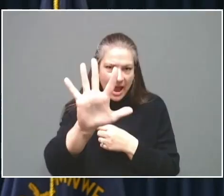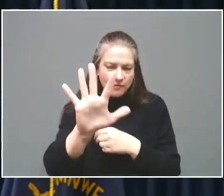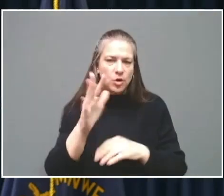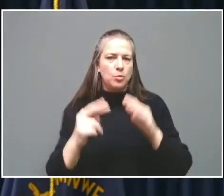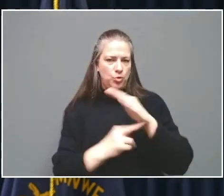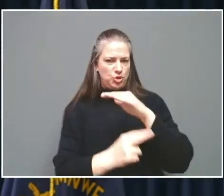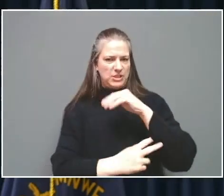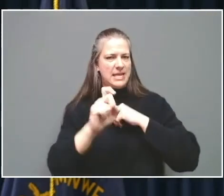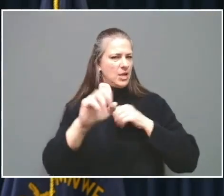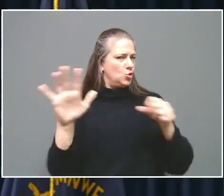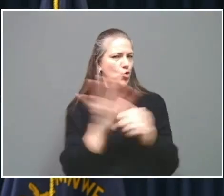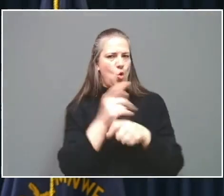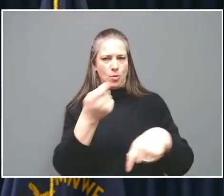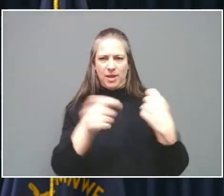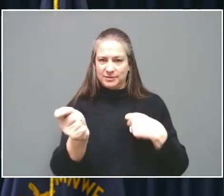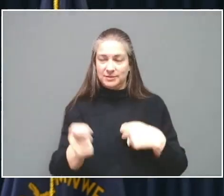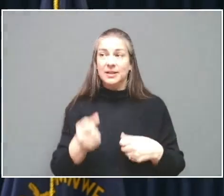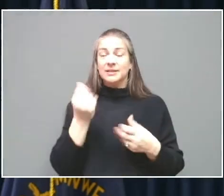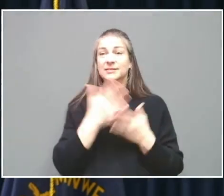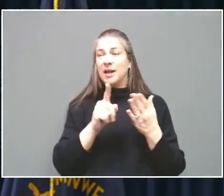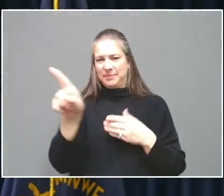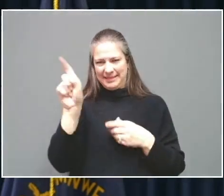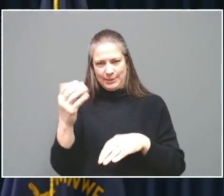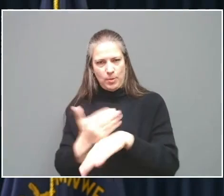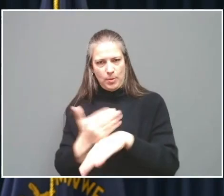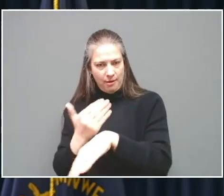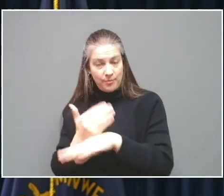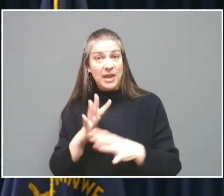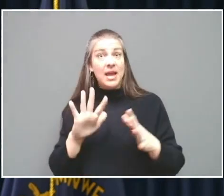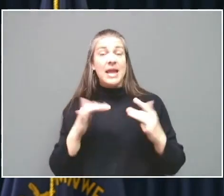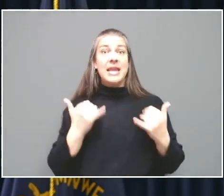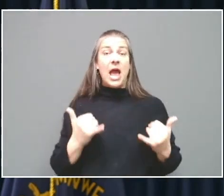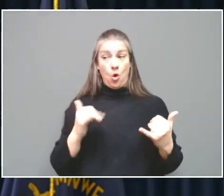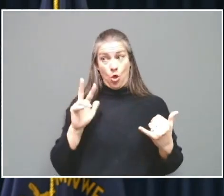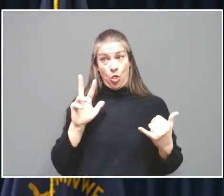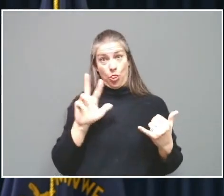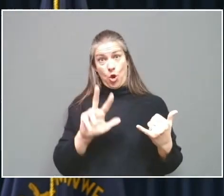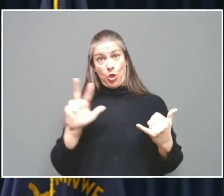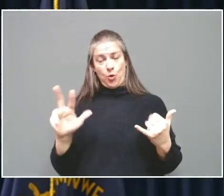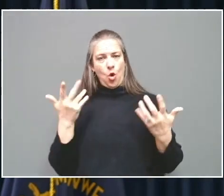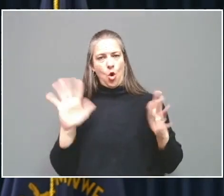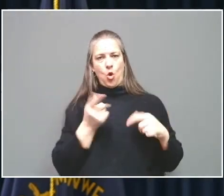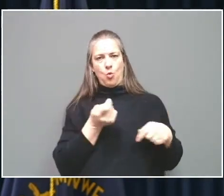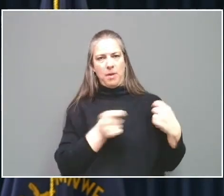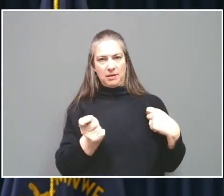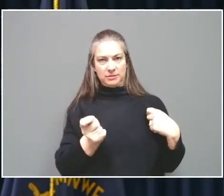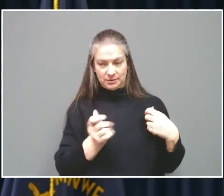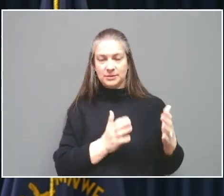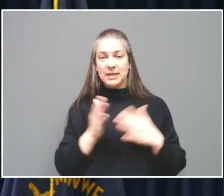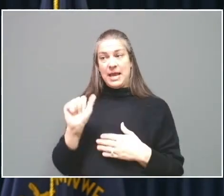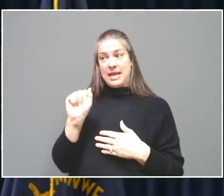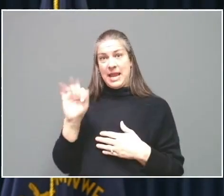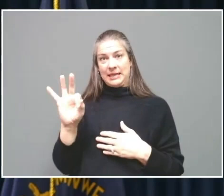others required some level of repair. To date, 33 have been replaced and 19 have been repaired, and 70 more